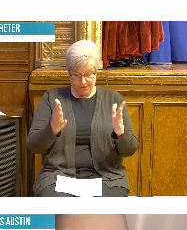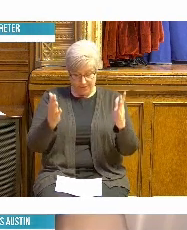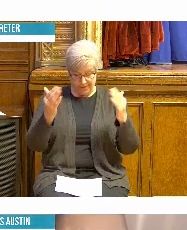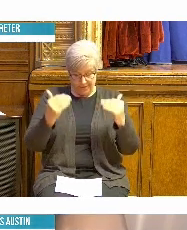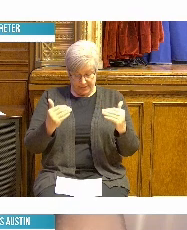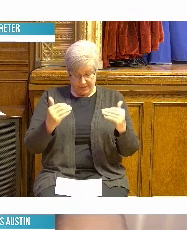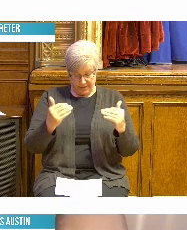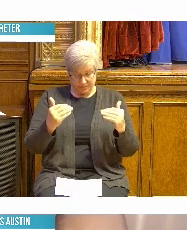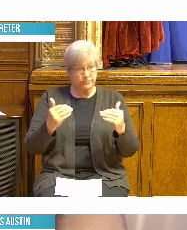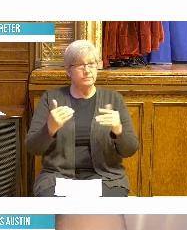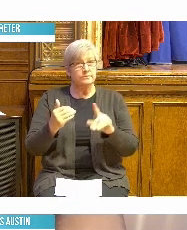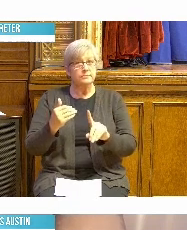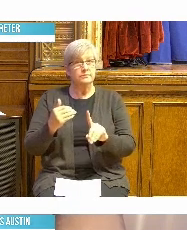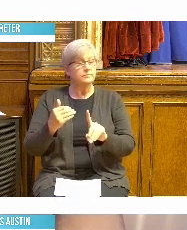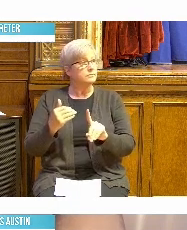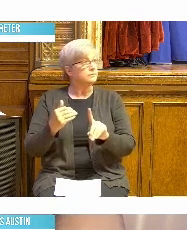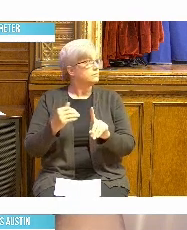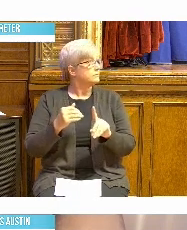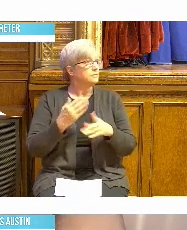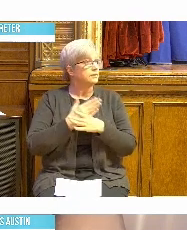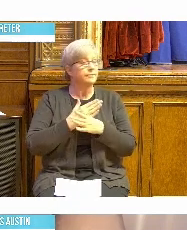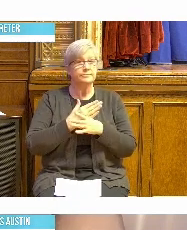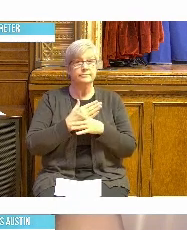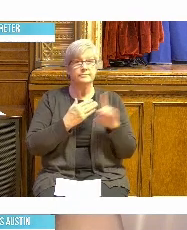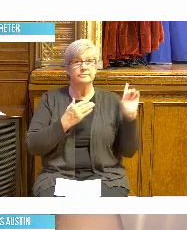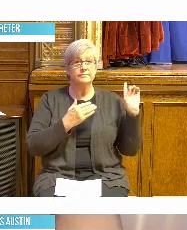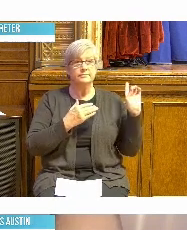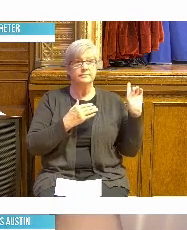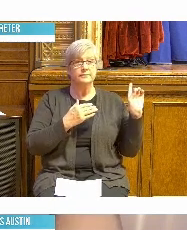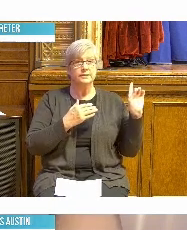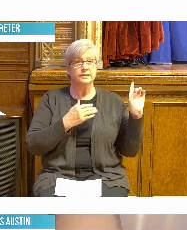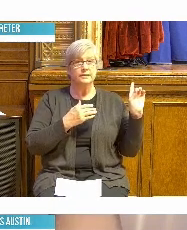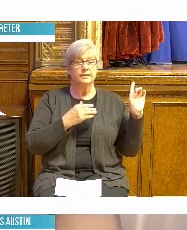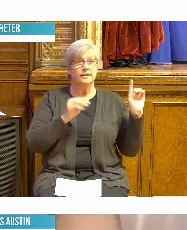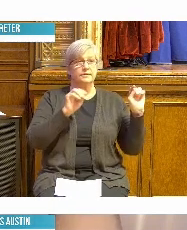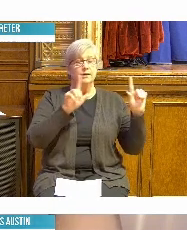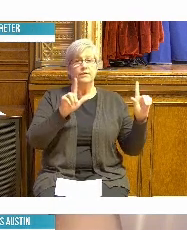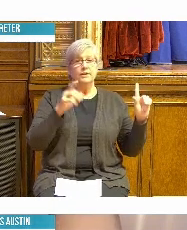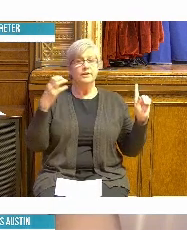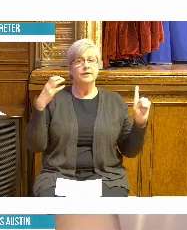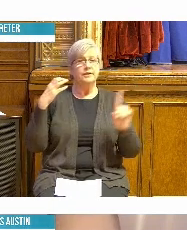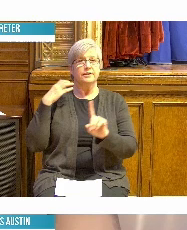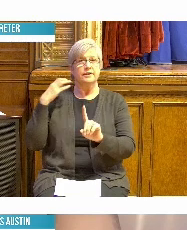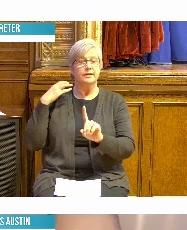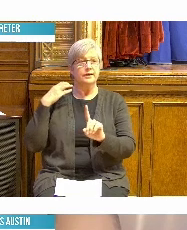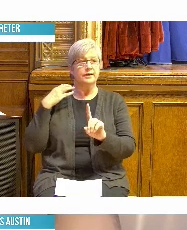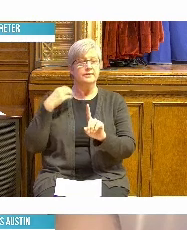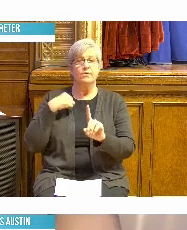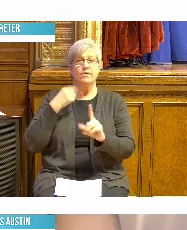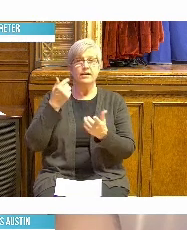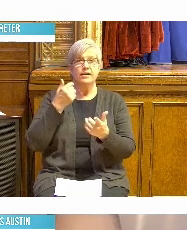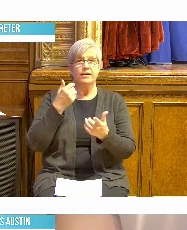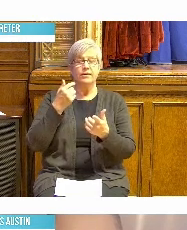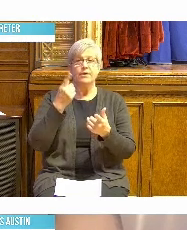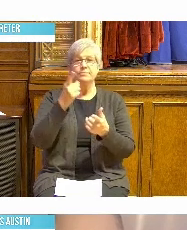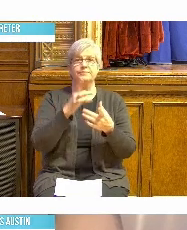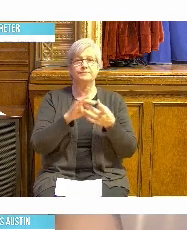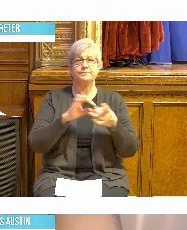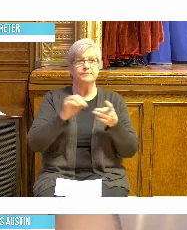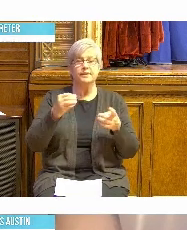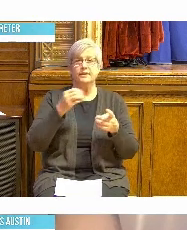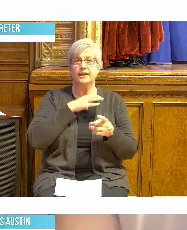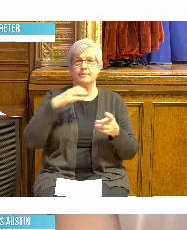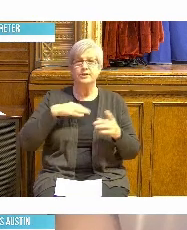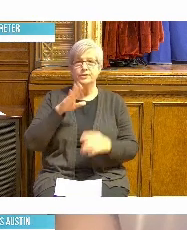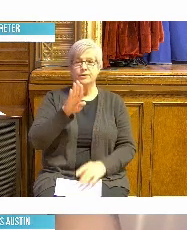to prepare for our presentations. Yes. Chair Hawkins, one thing I failed to state, this is Commissioner